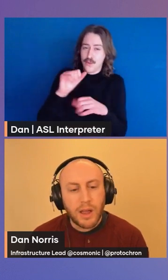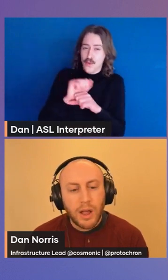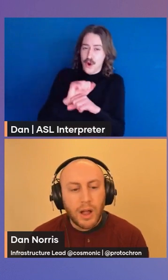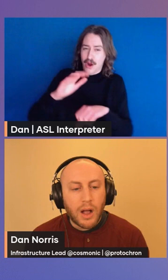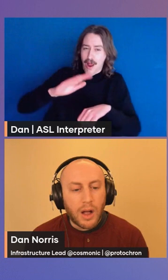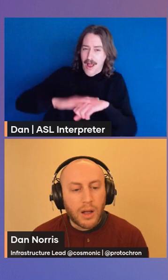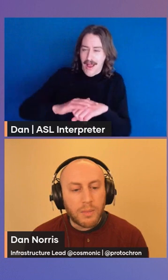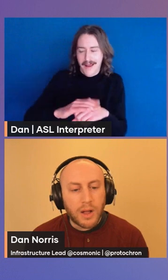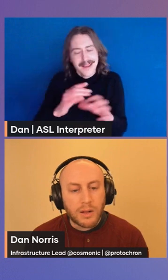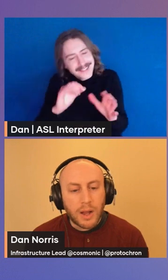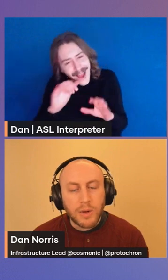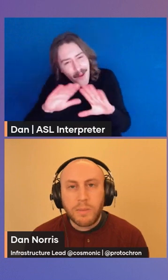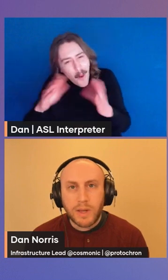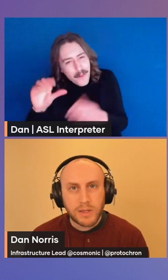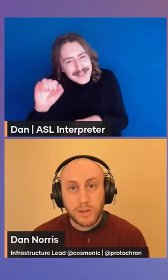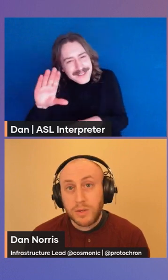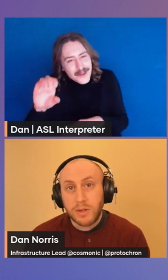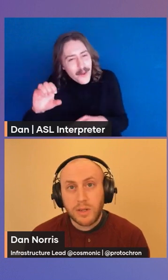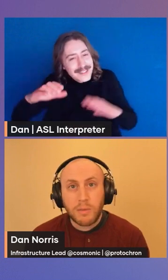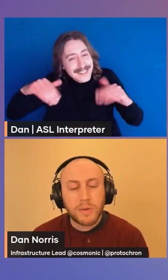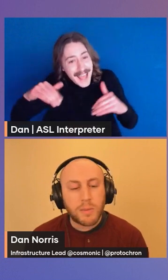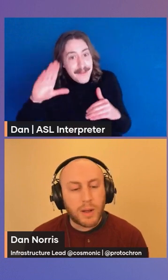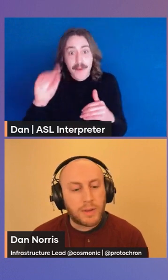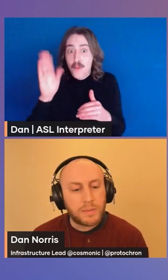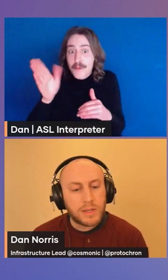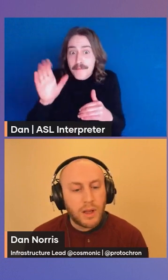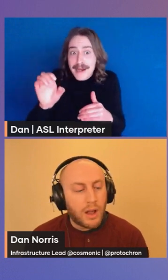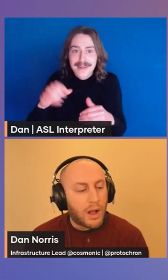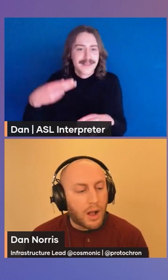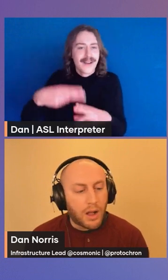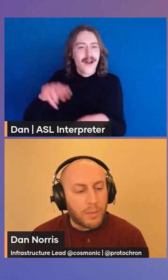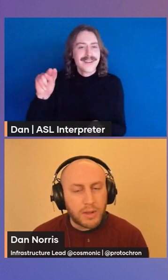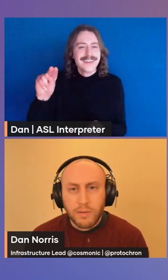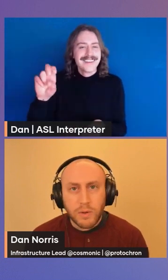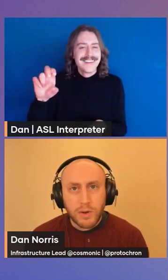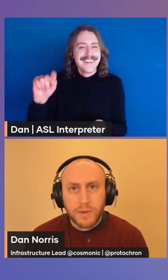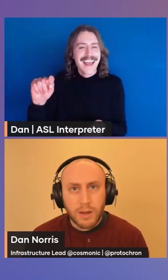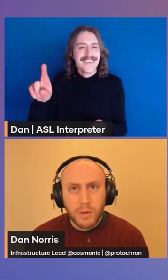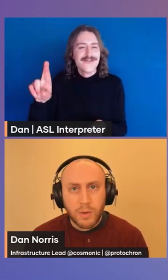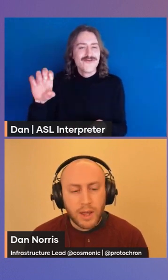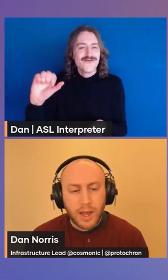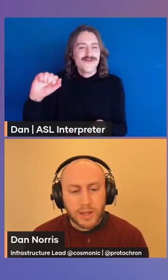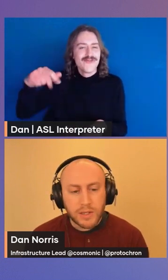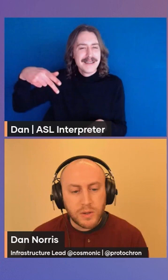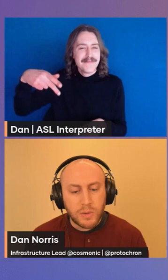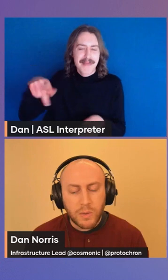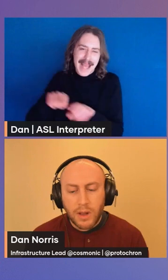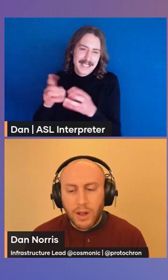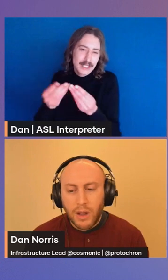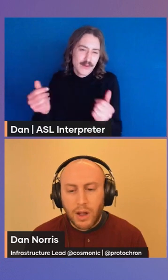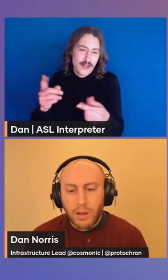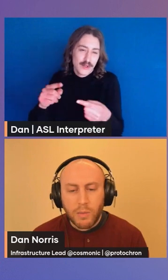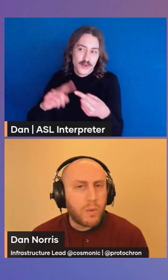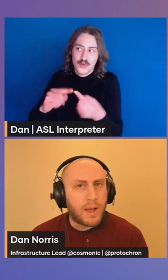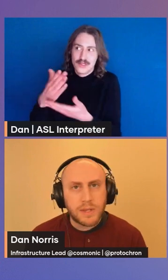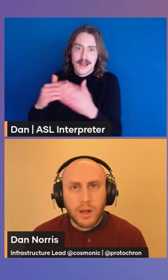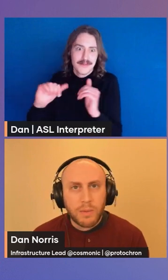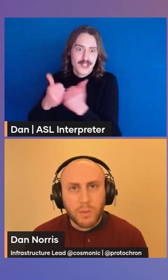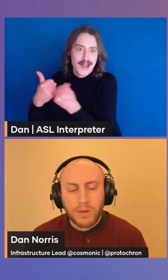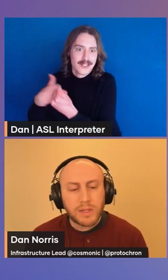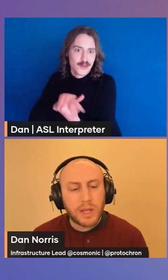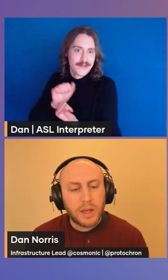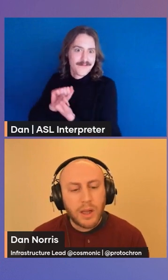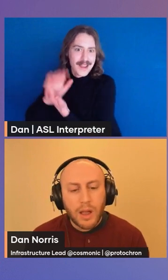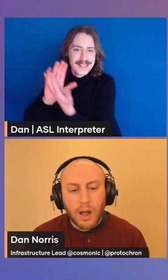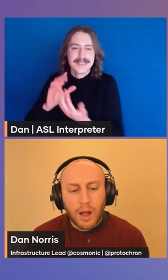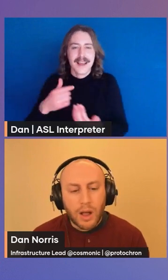deadline, called Netreap as a solution to some of those problems. I'll give you a brief demo as to what we have set up and what it